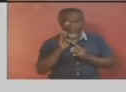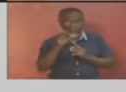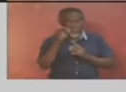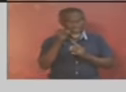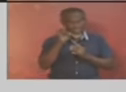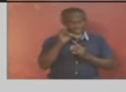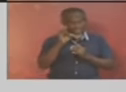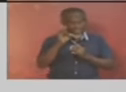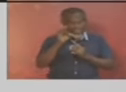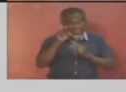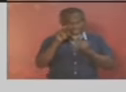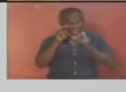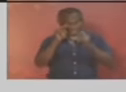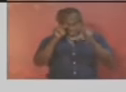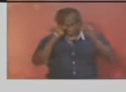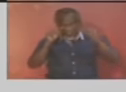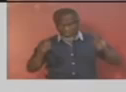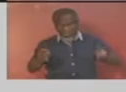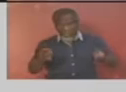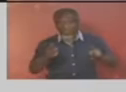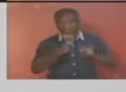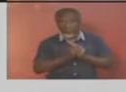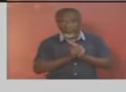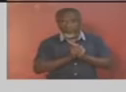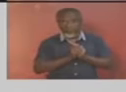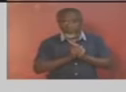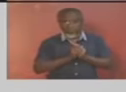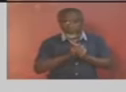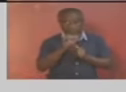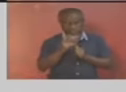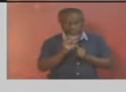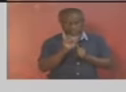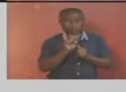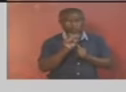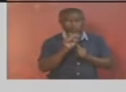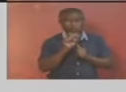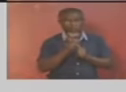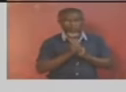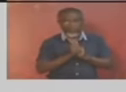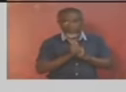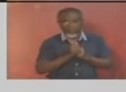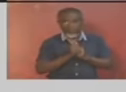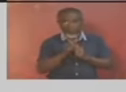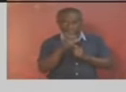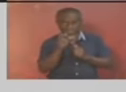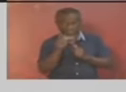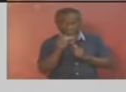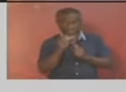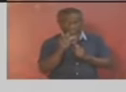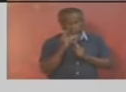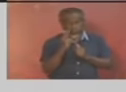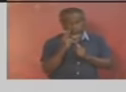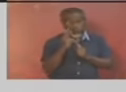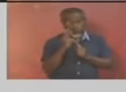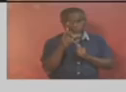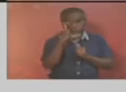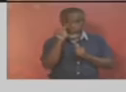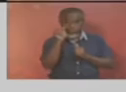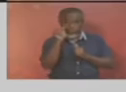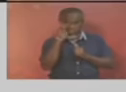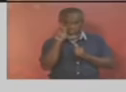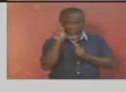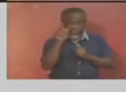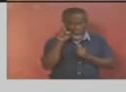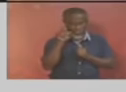19. Homer Football, 20. Trade Winds Hotel, 30. And Southern Medical, 2 persons at this time. With